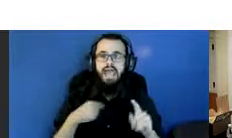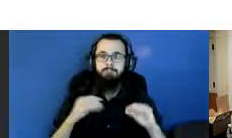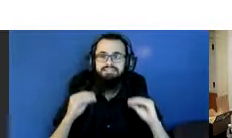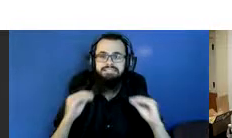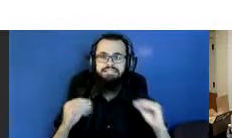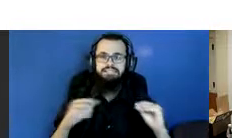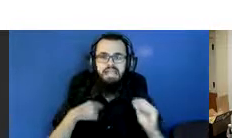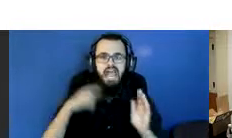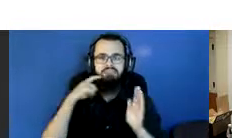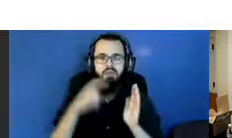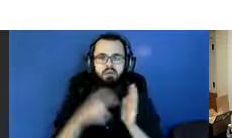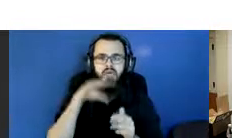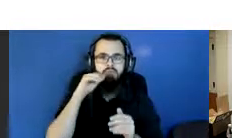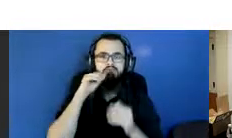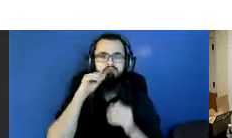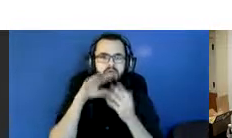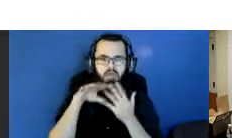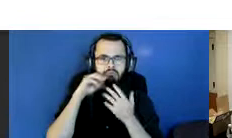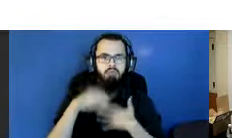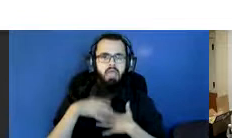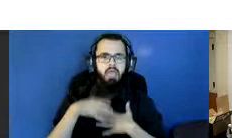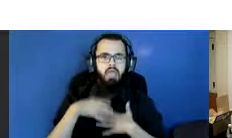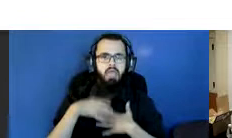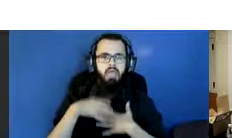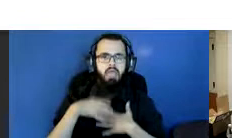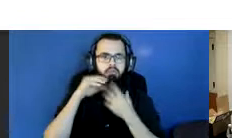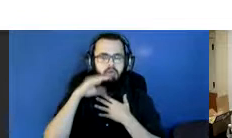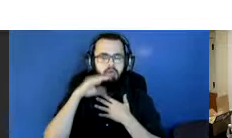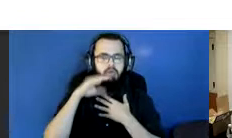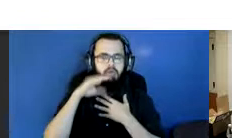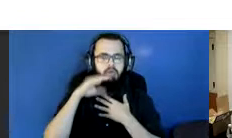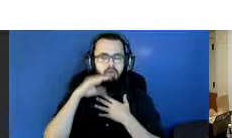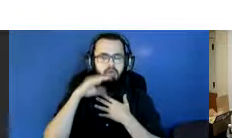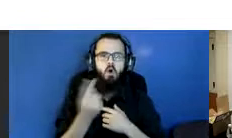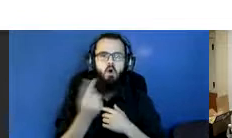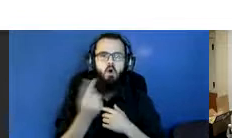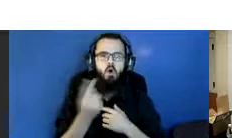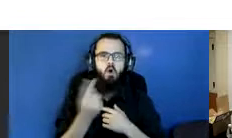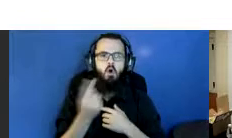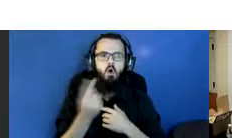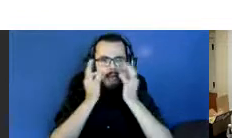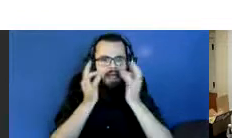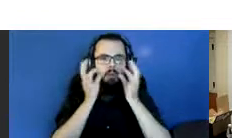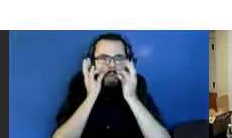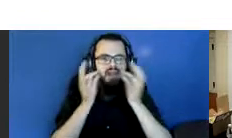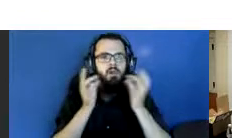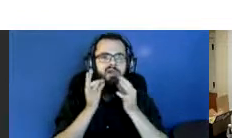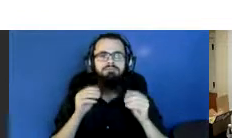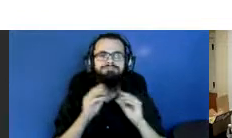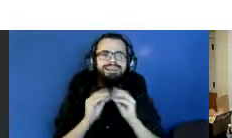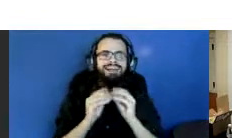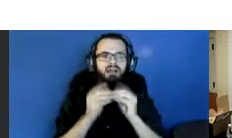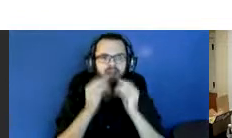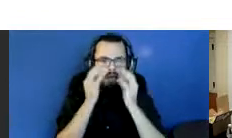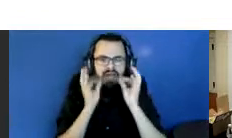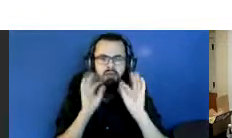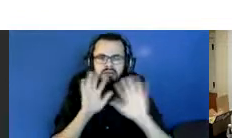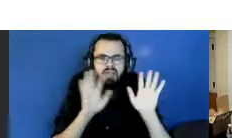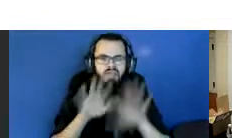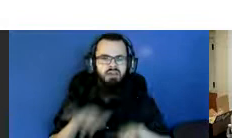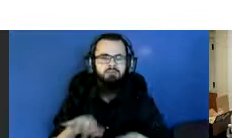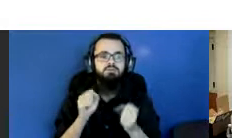and that's not really good for me to try to teach in. I feel like I'm always picking at it. So the thing that I like in place of it is